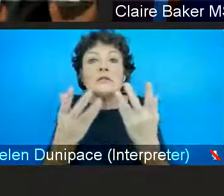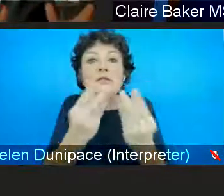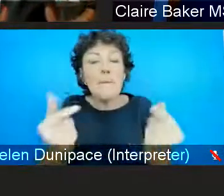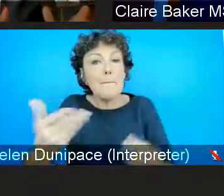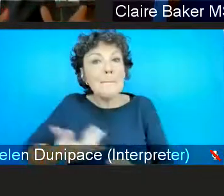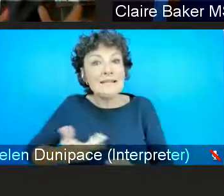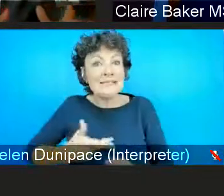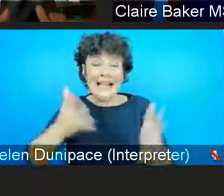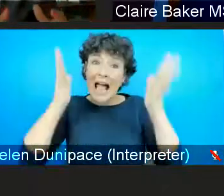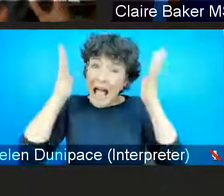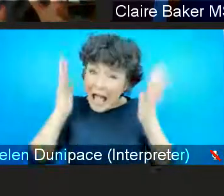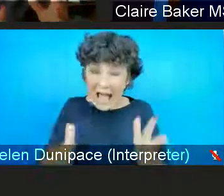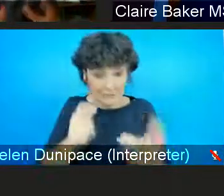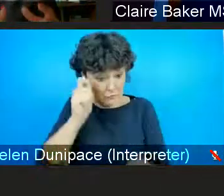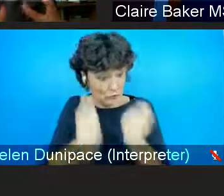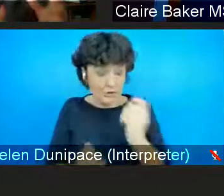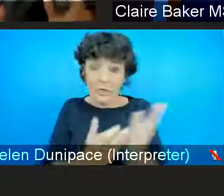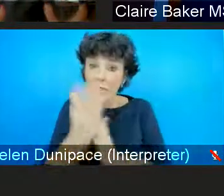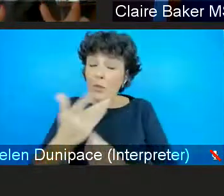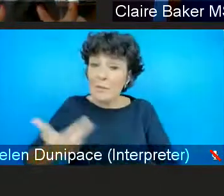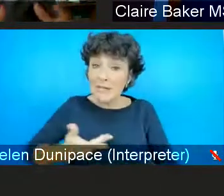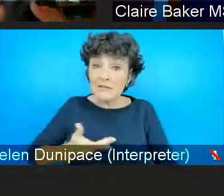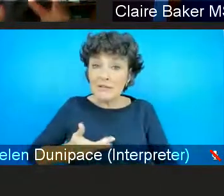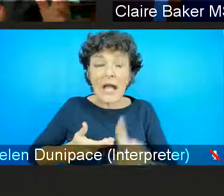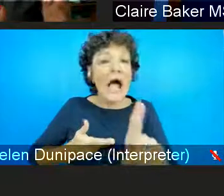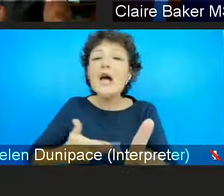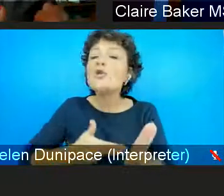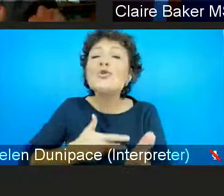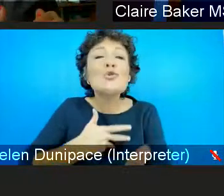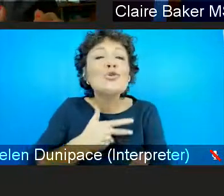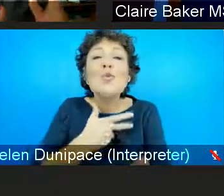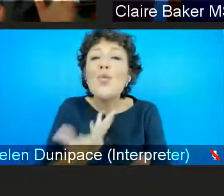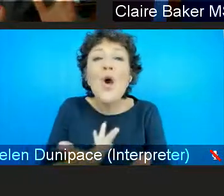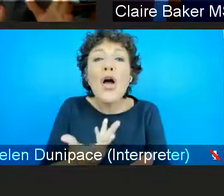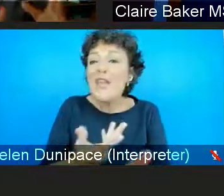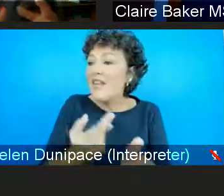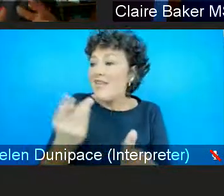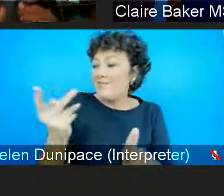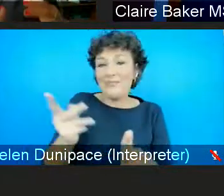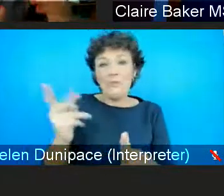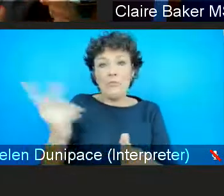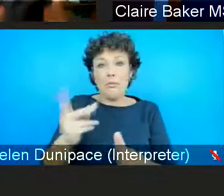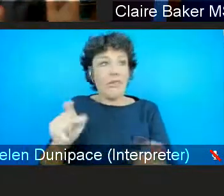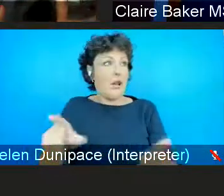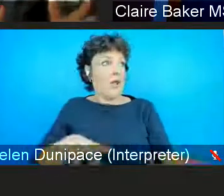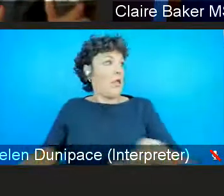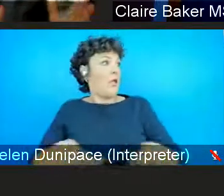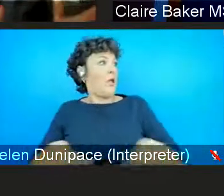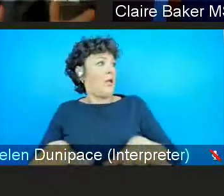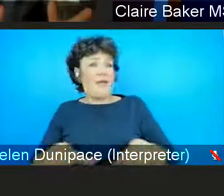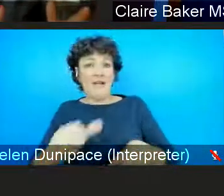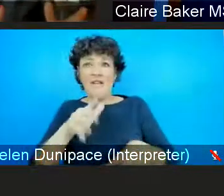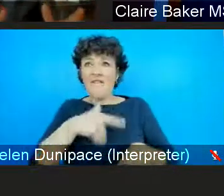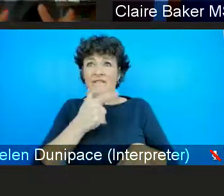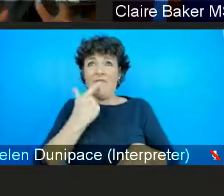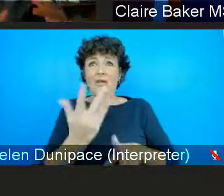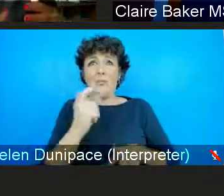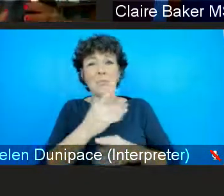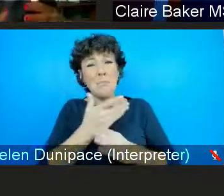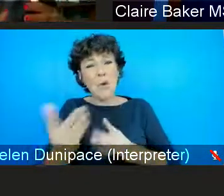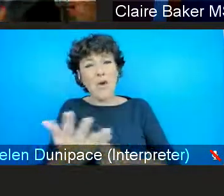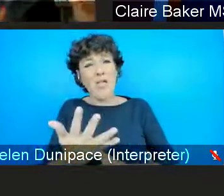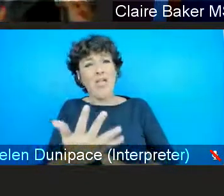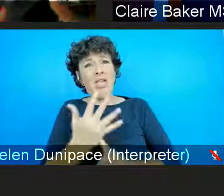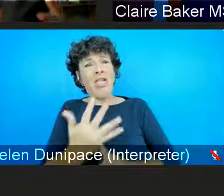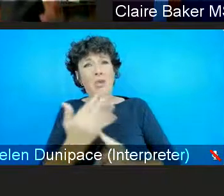in their practices, is not in sort of in an unjust way to certain people.